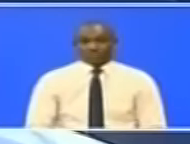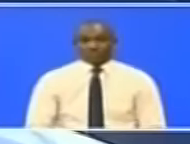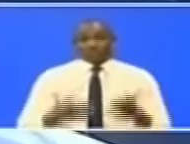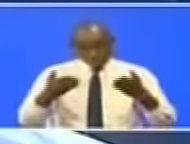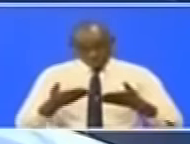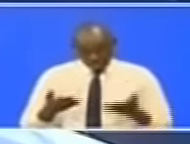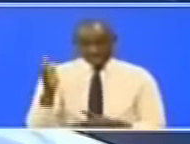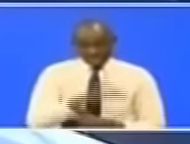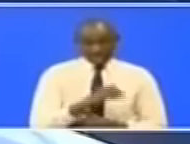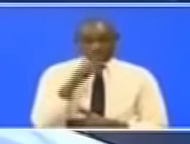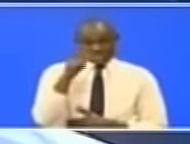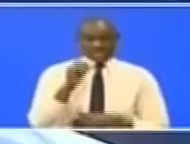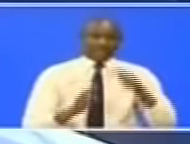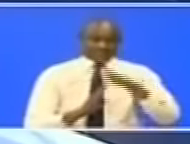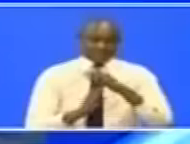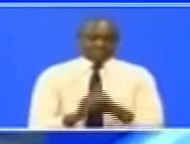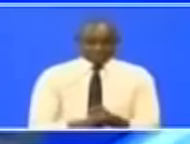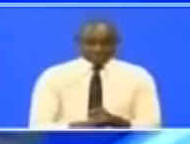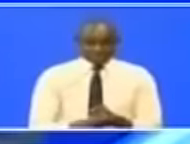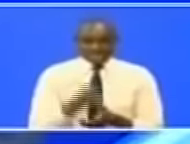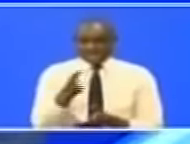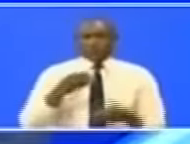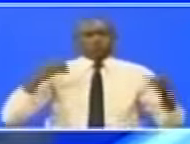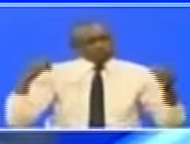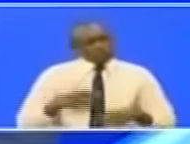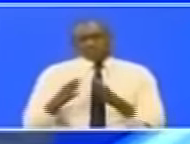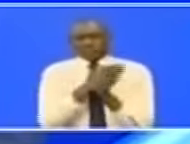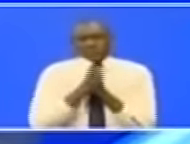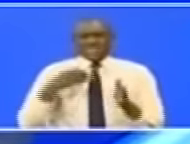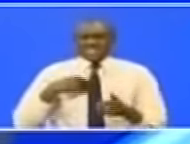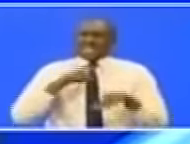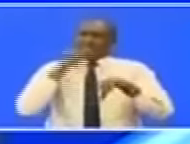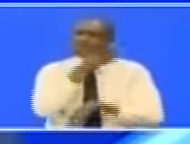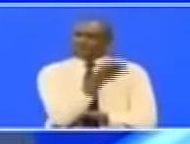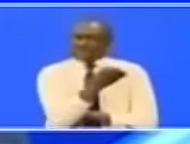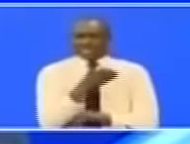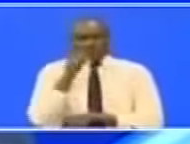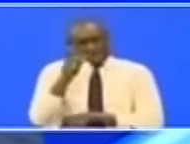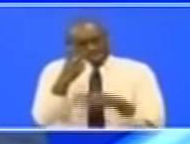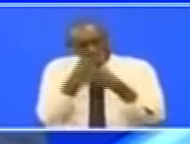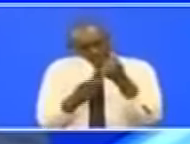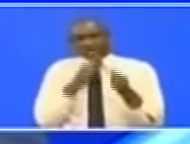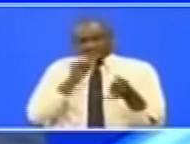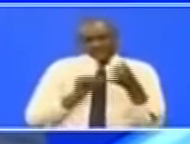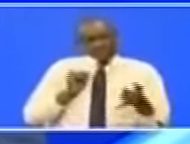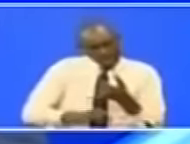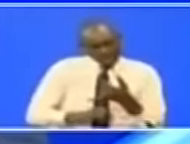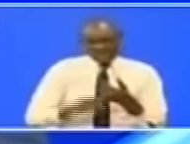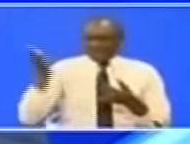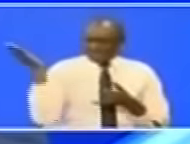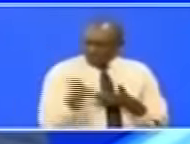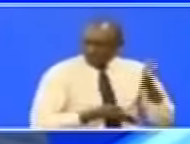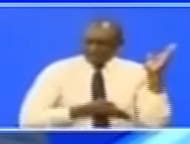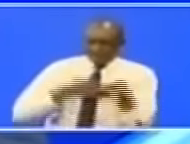Welcome back to KTN Prime. To a shocking story in the county of Embu. Now, a couple in Embu County was hacked to death